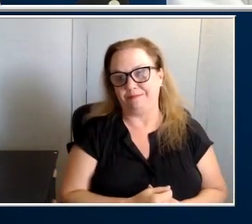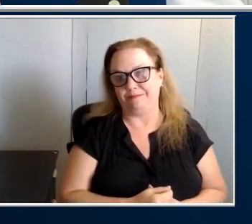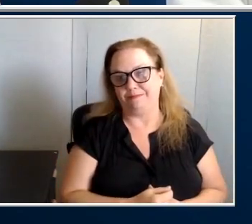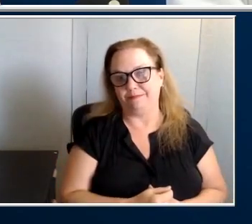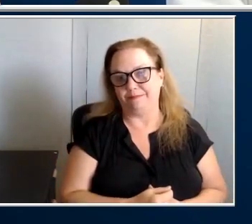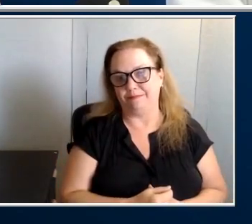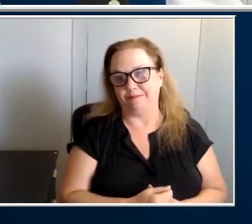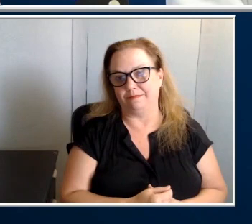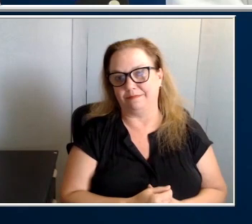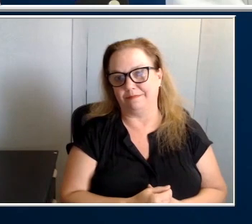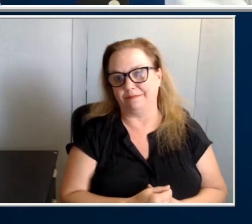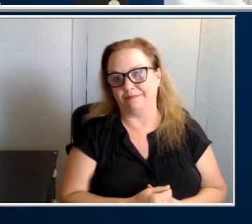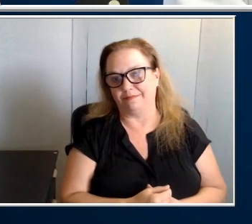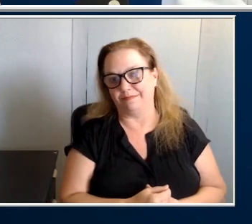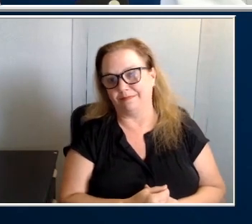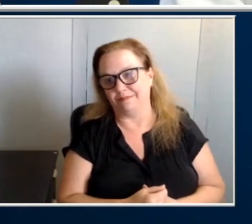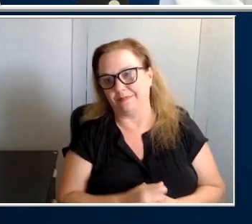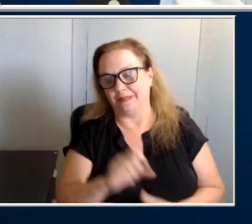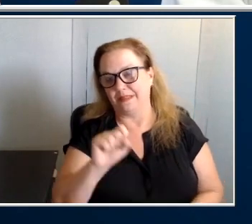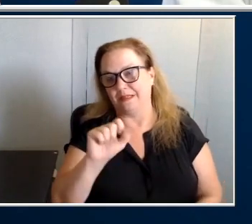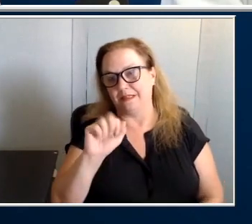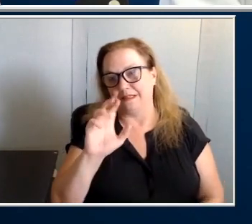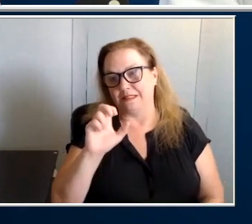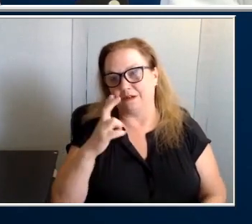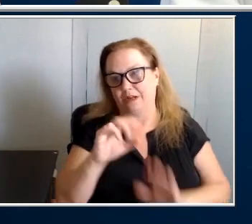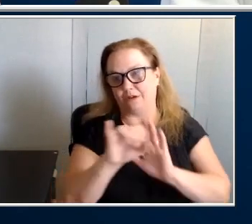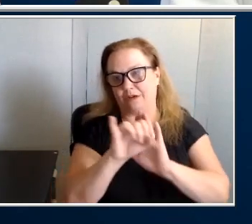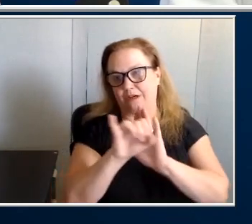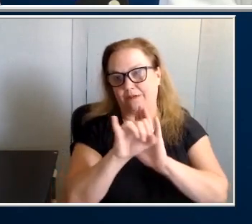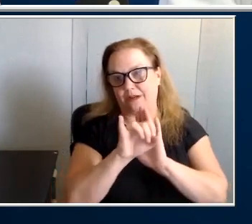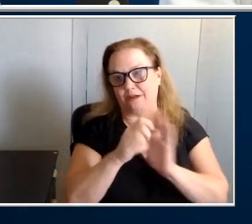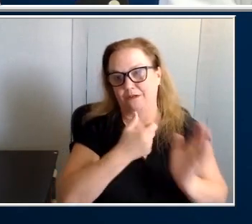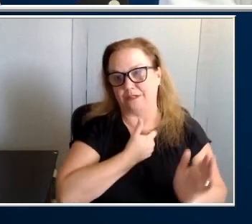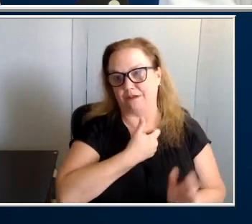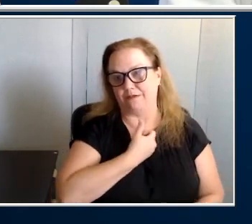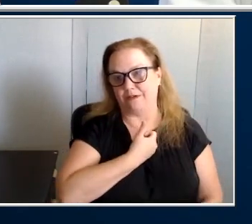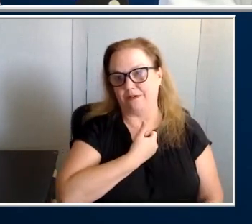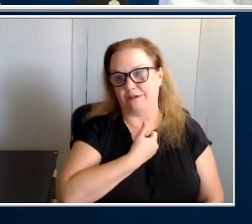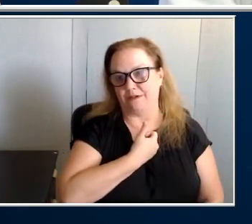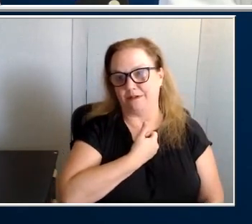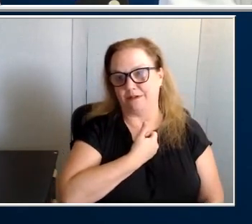Now, I have a question. Sarah, can you identify yourself?